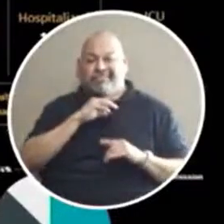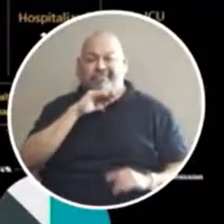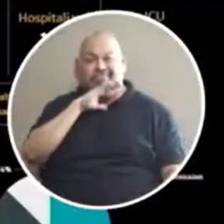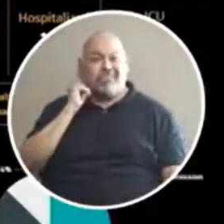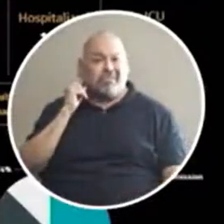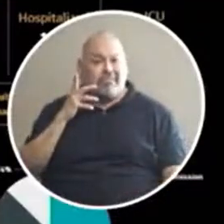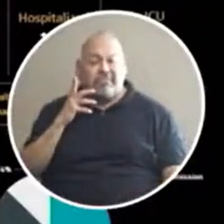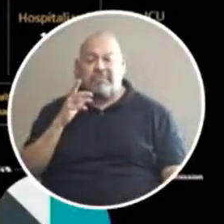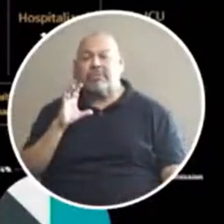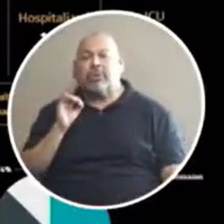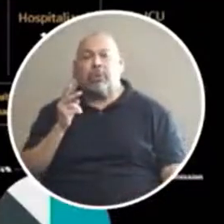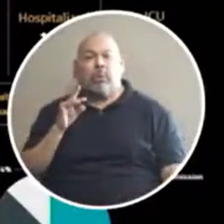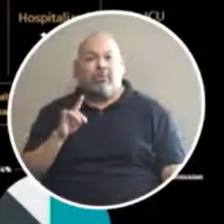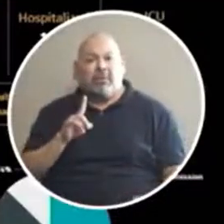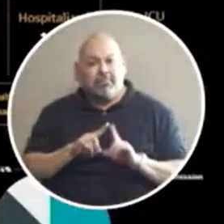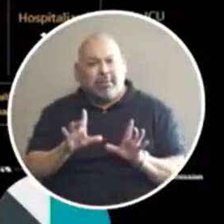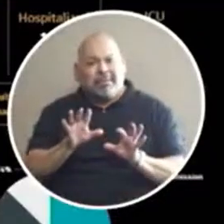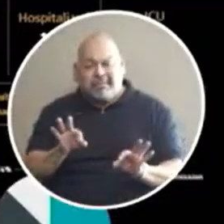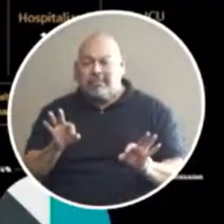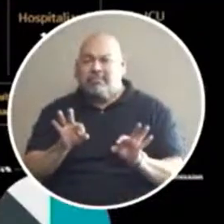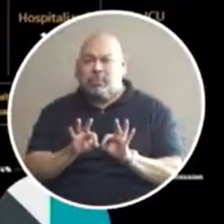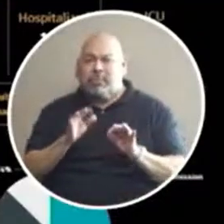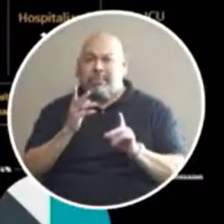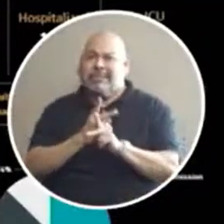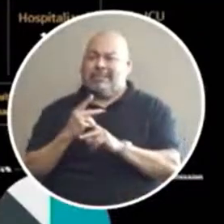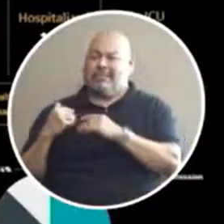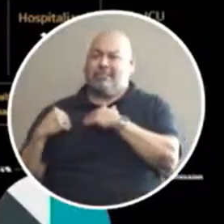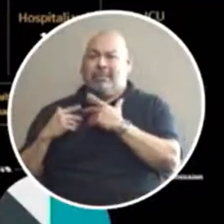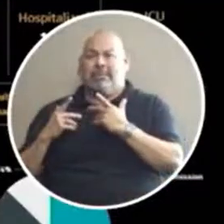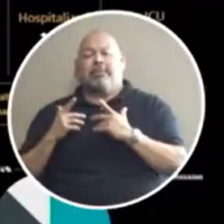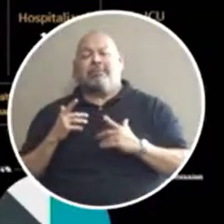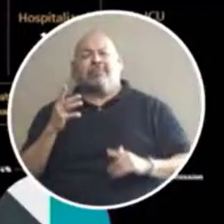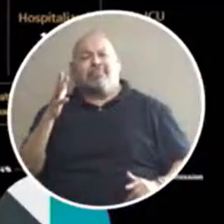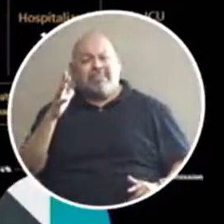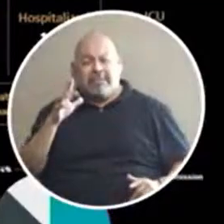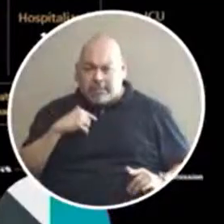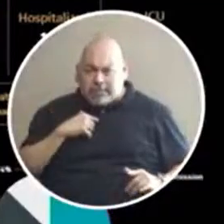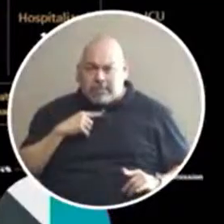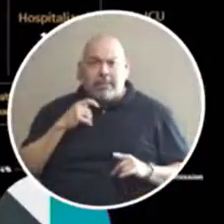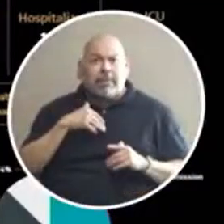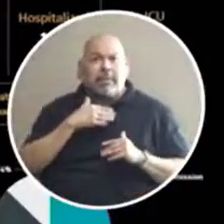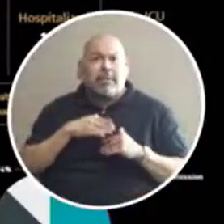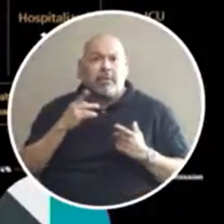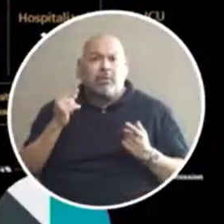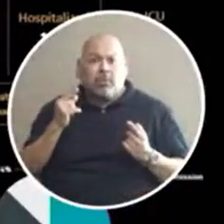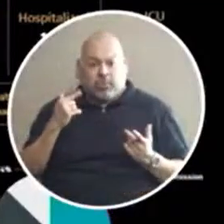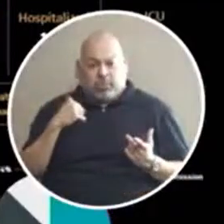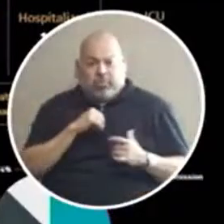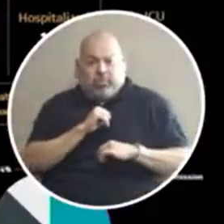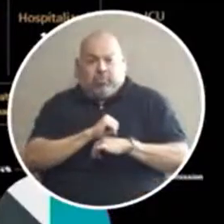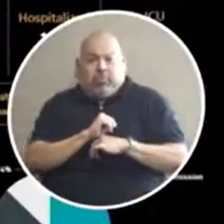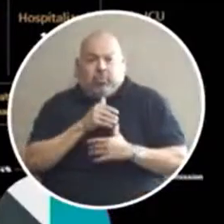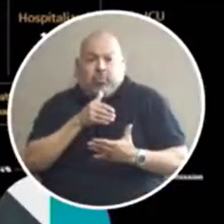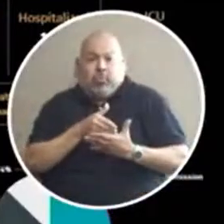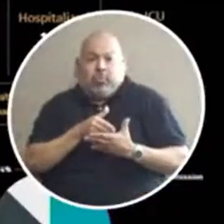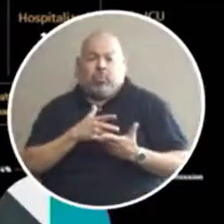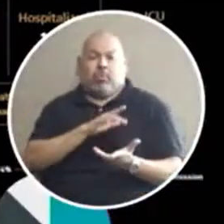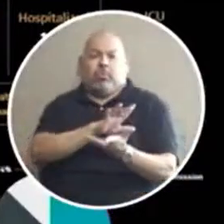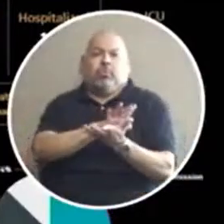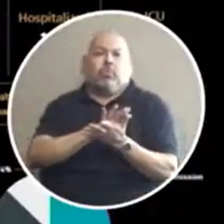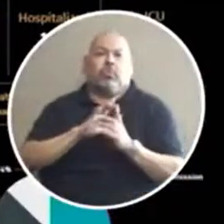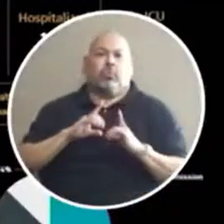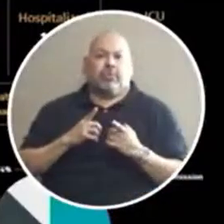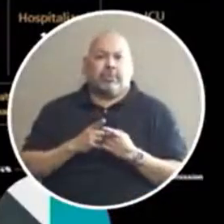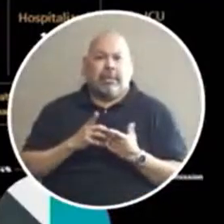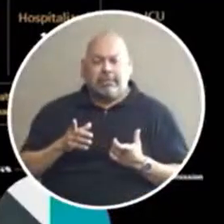need to all do our part. What are going to be the next steps that we need to take? We've been working very closely with the schools,